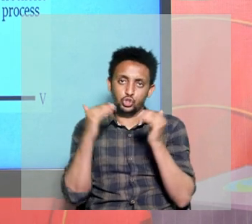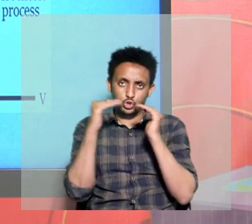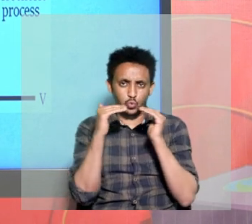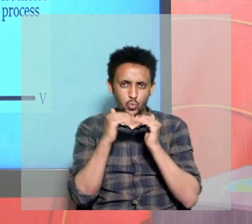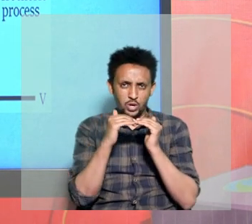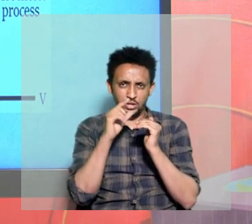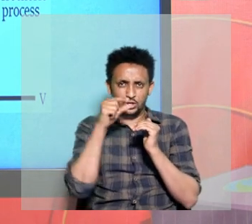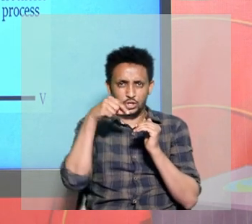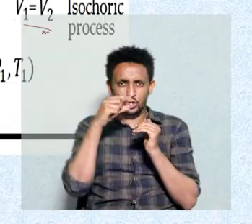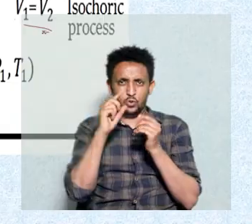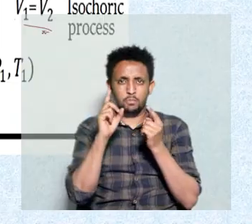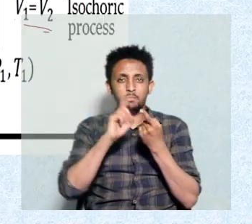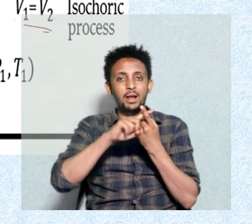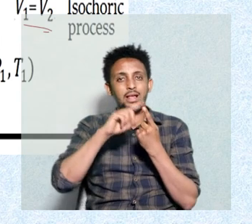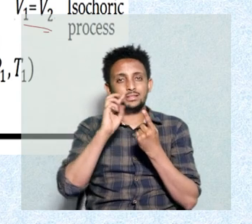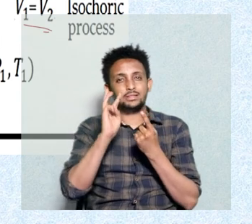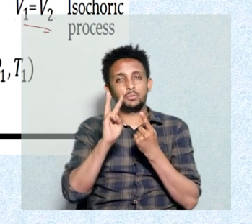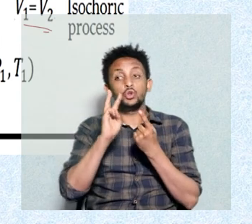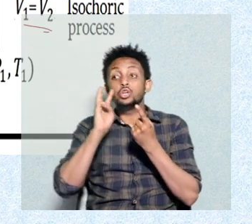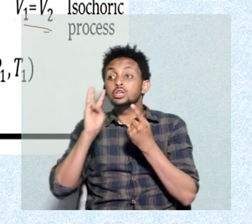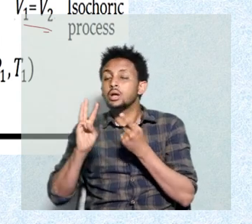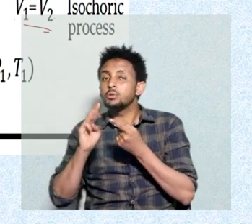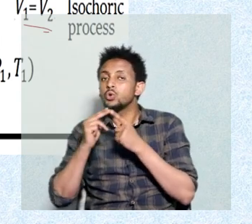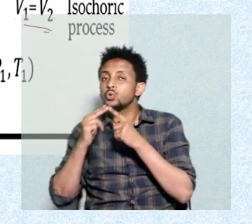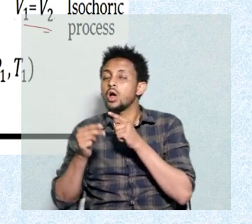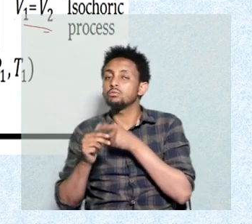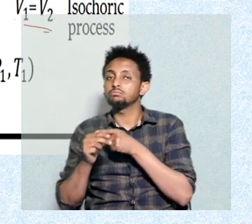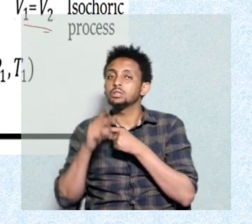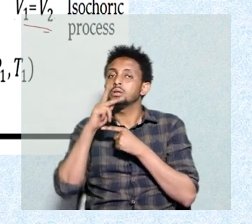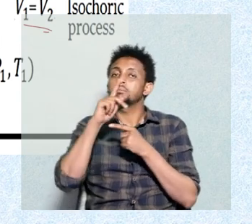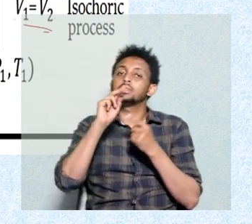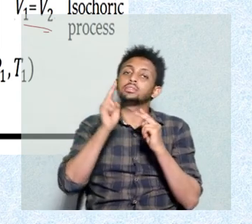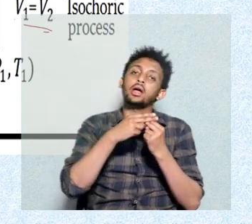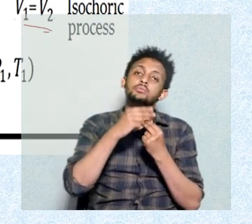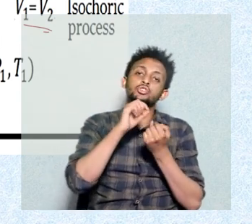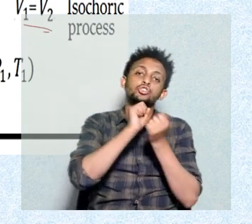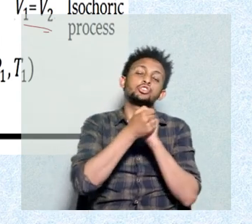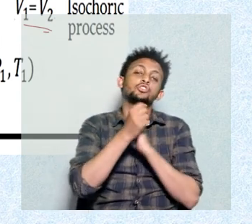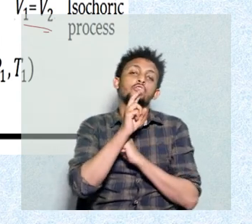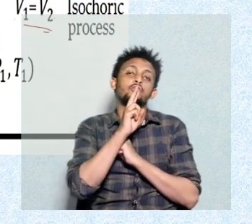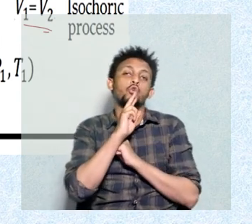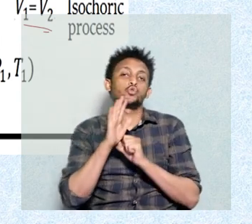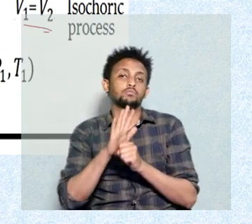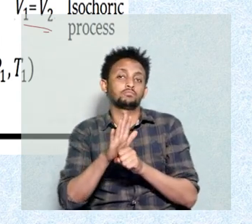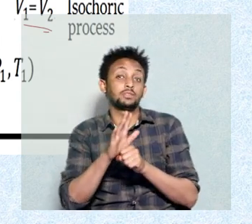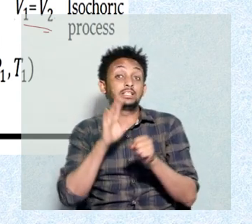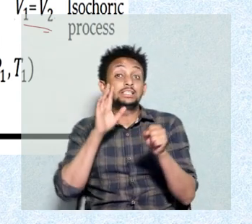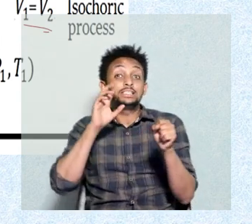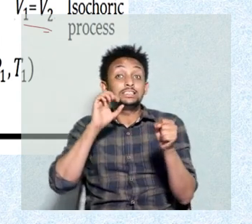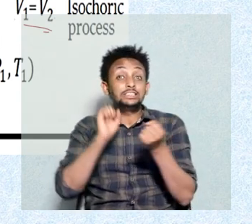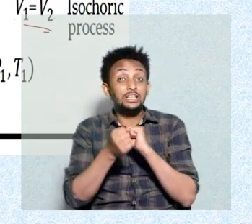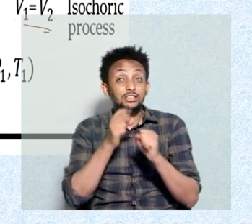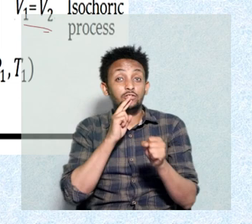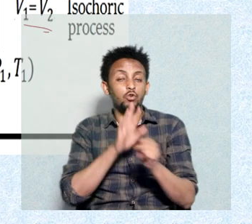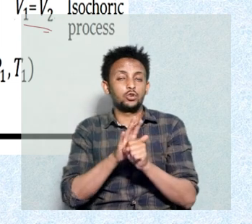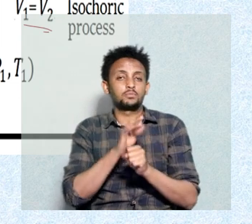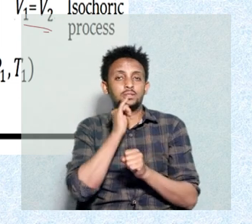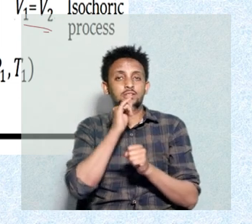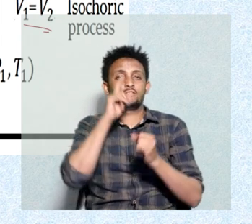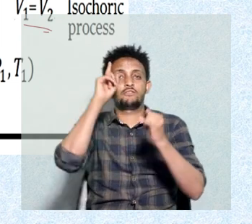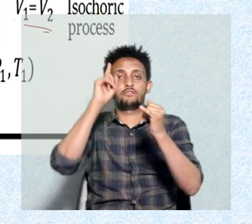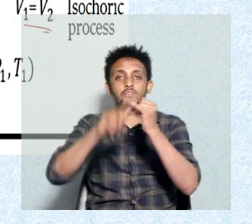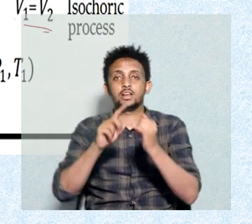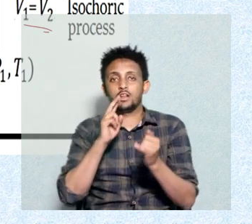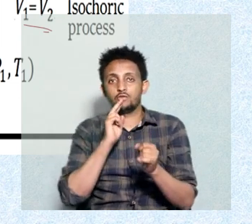to Q plus W, where W is known to be P times change in volume. And the change in volume is the